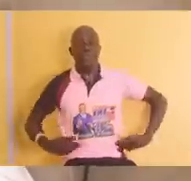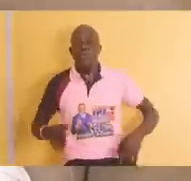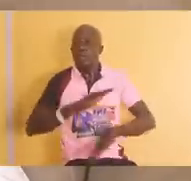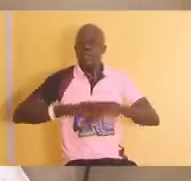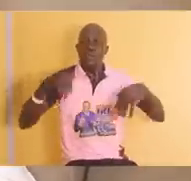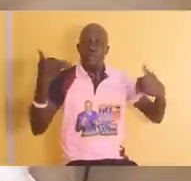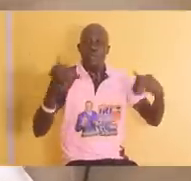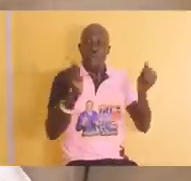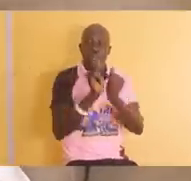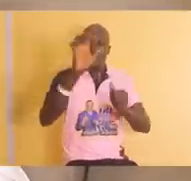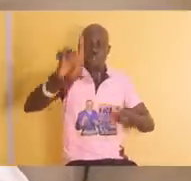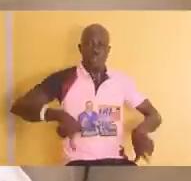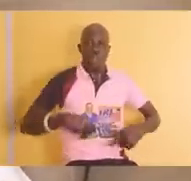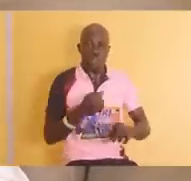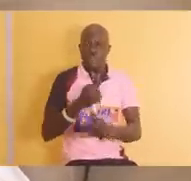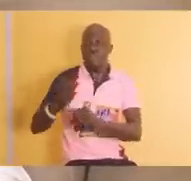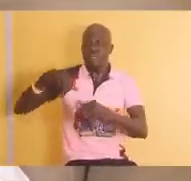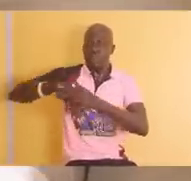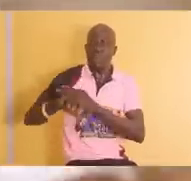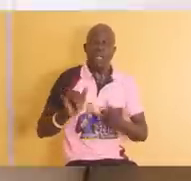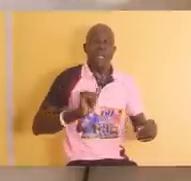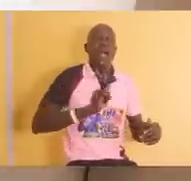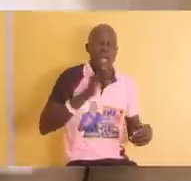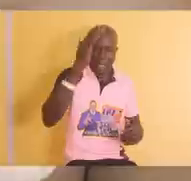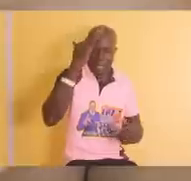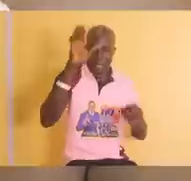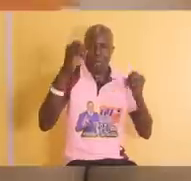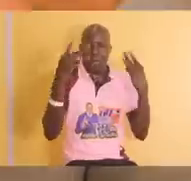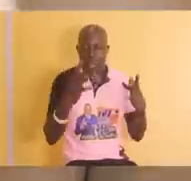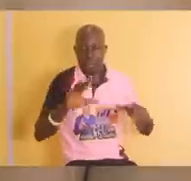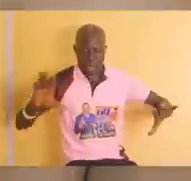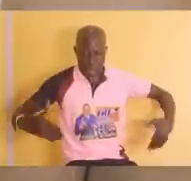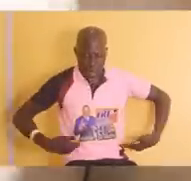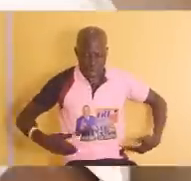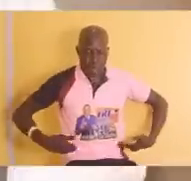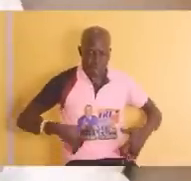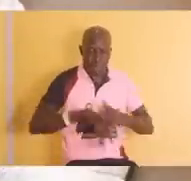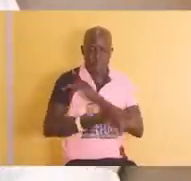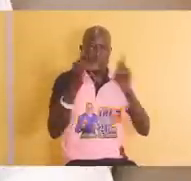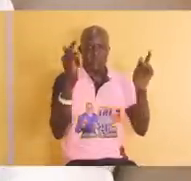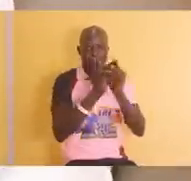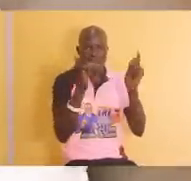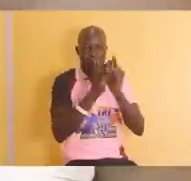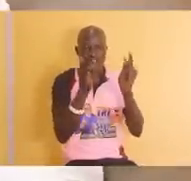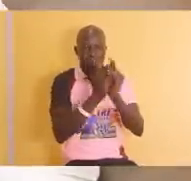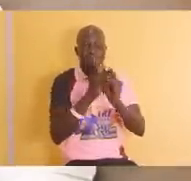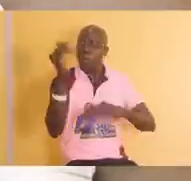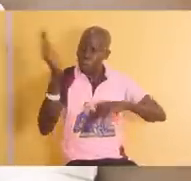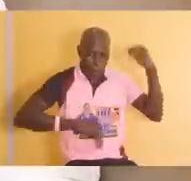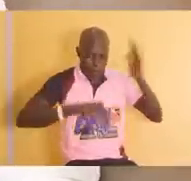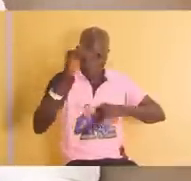ma fi oro ara re sere ya ya ya I may want to be better. What to